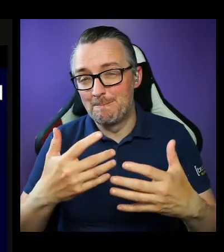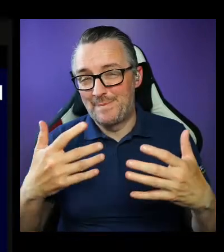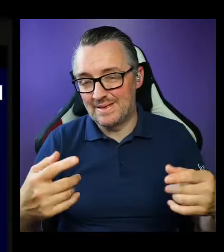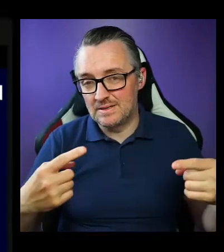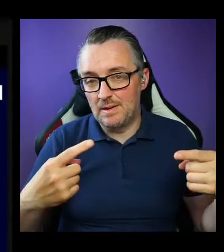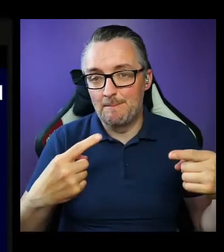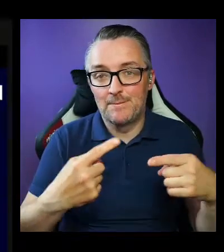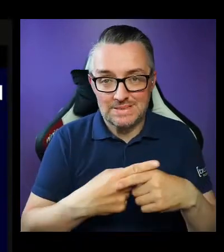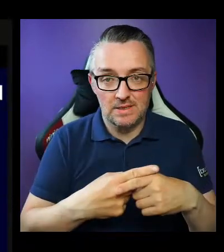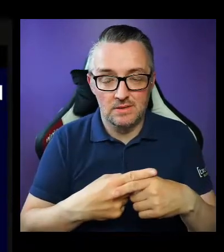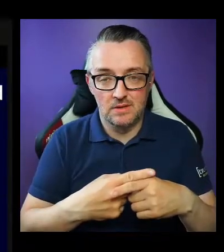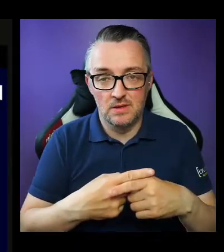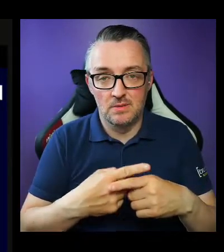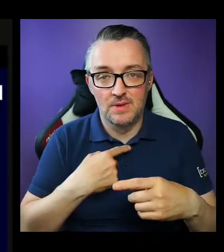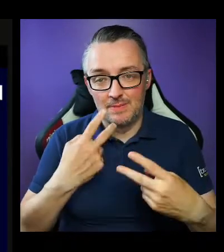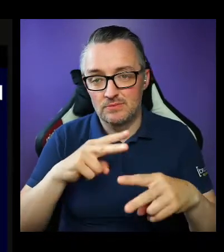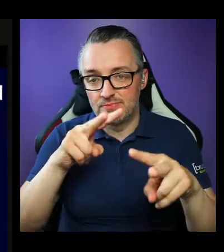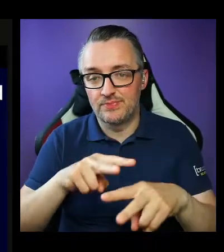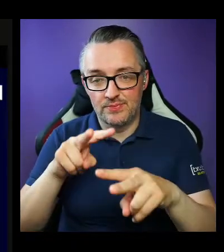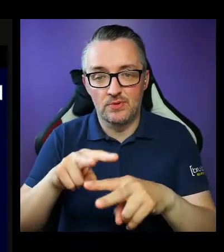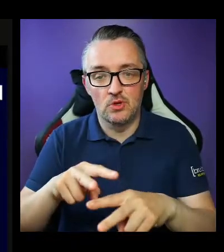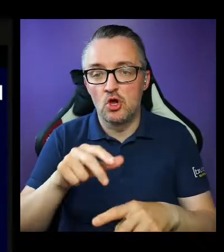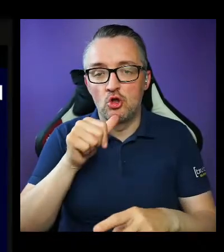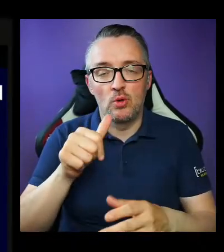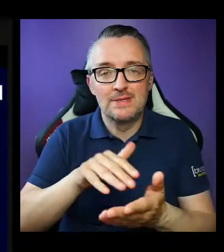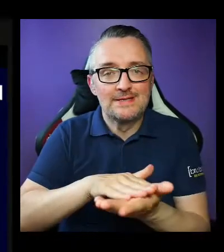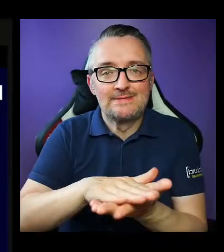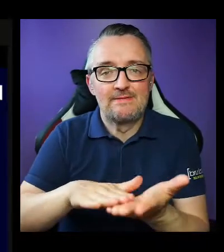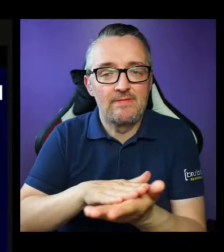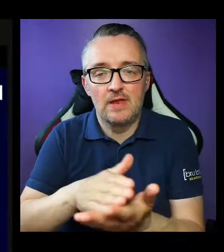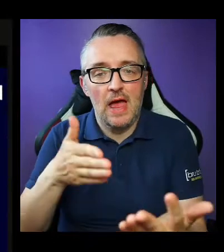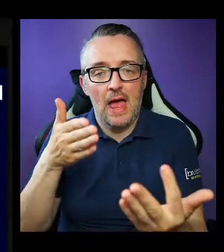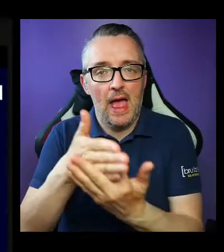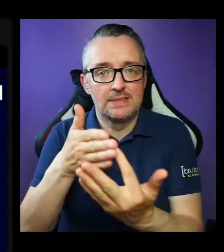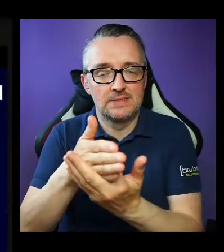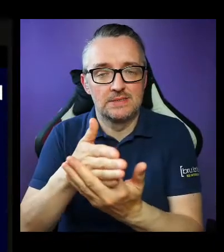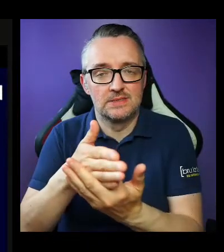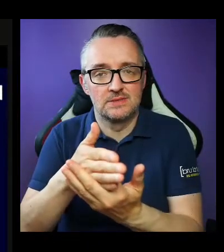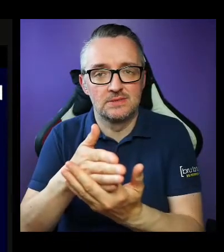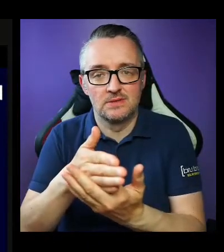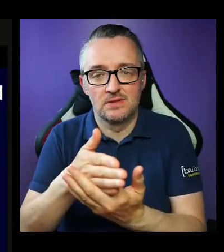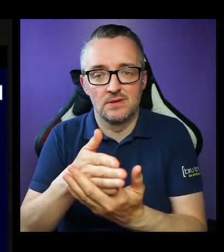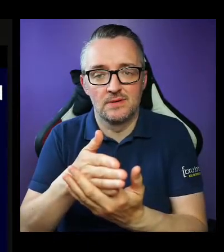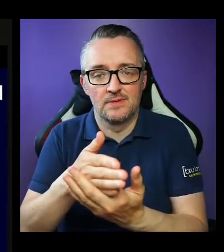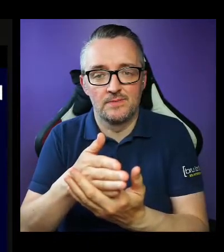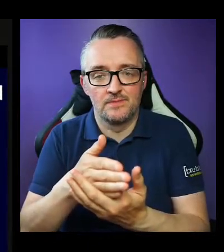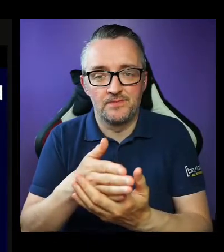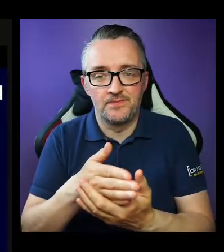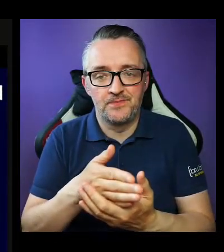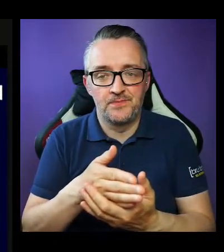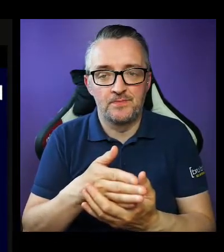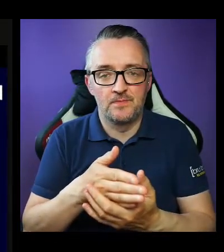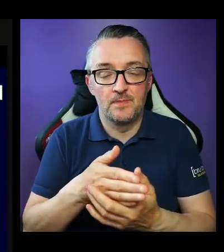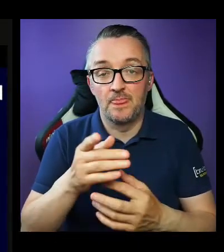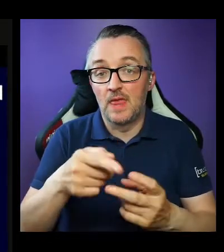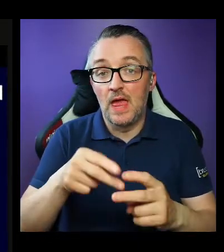biggest I've seen, is really not defining the access patterns when it comes to DynamoDB. And what happens